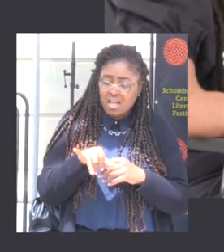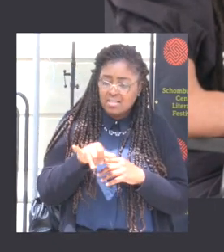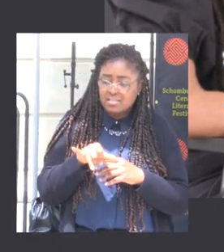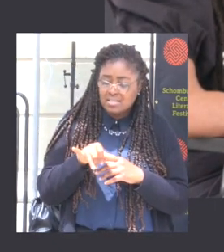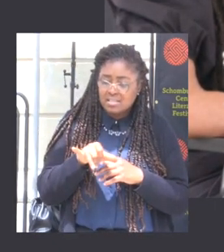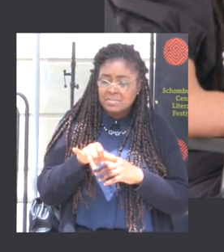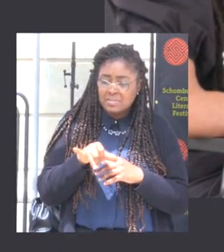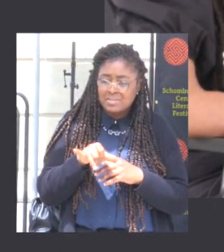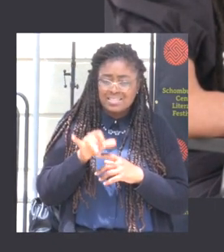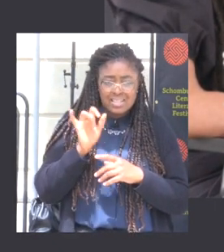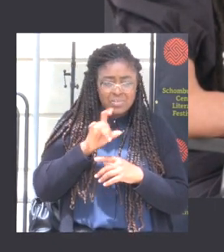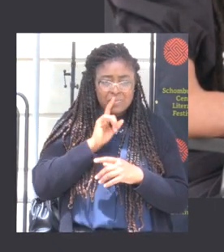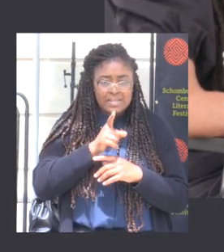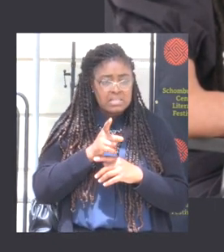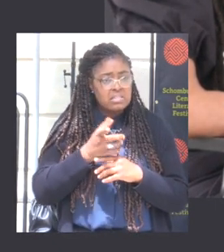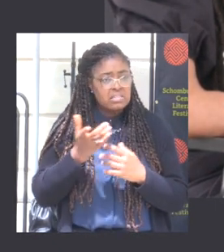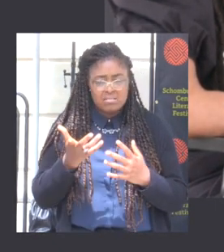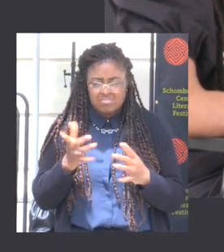criminal.